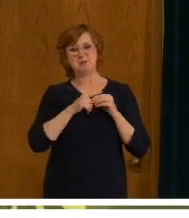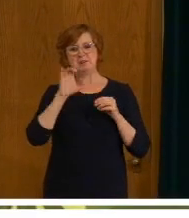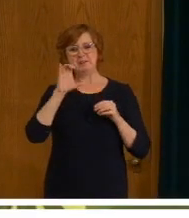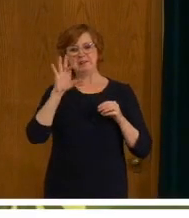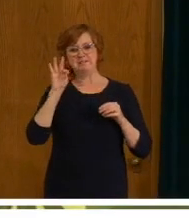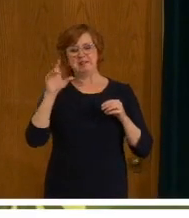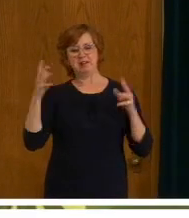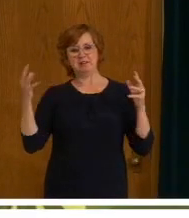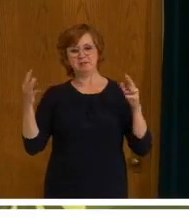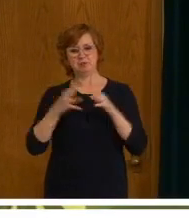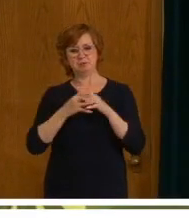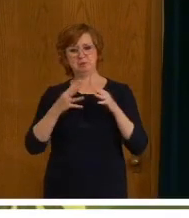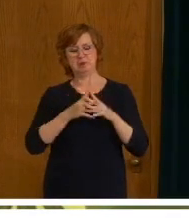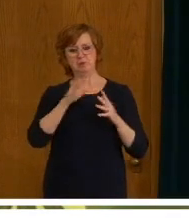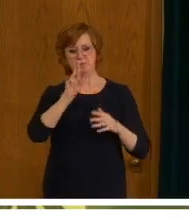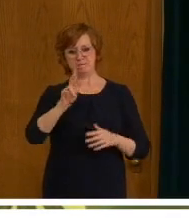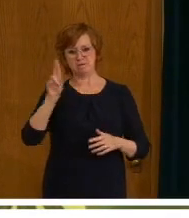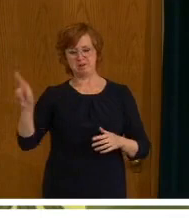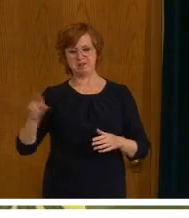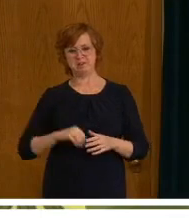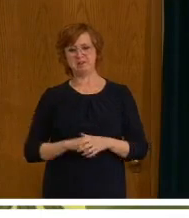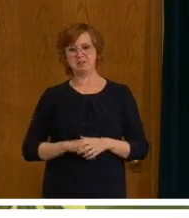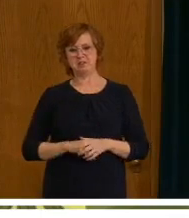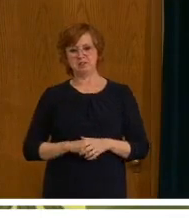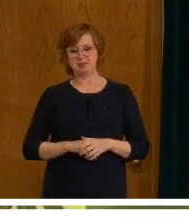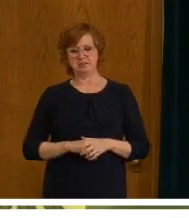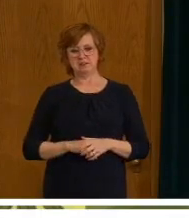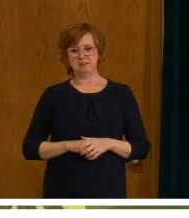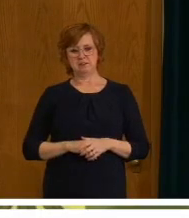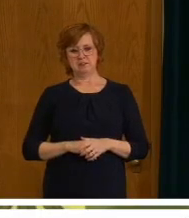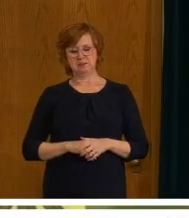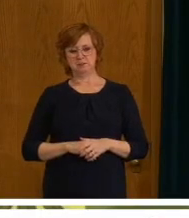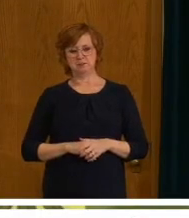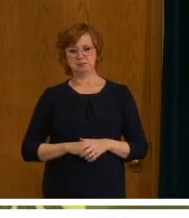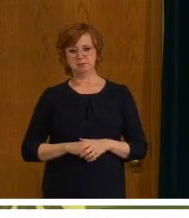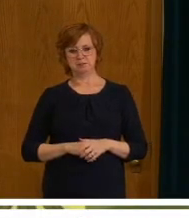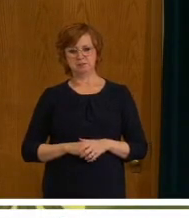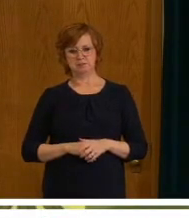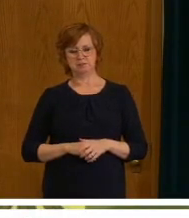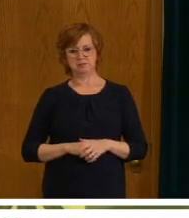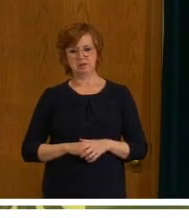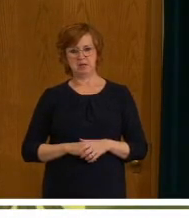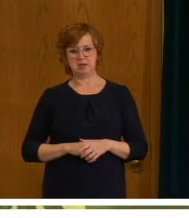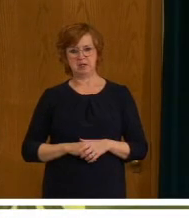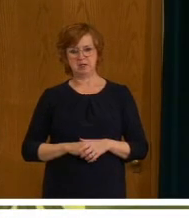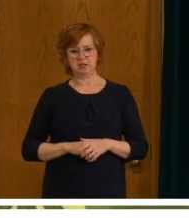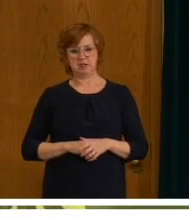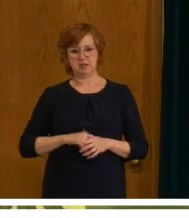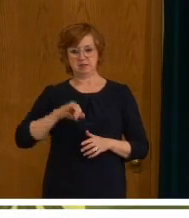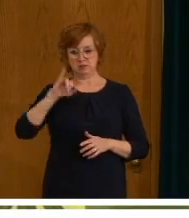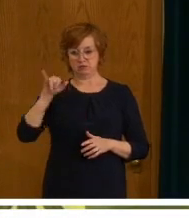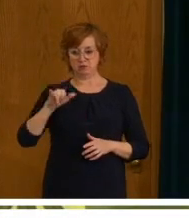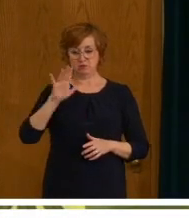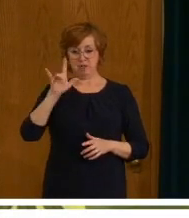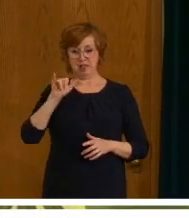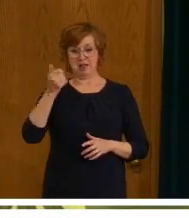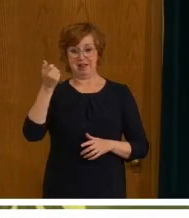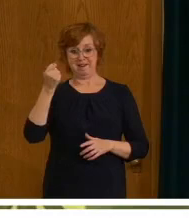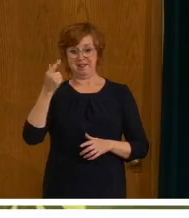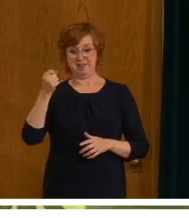CFL on, I know you mentioned yesterday, on gathering sizes? Obviously, this could change, this July 11th could change a lot of